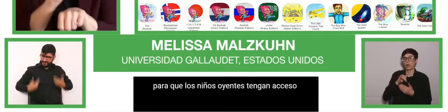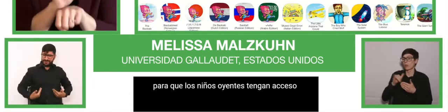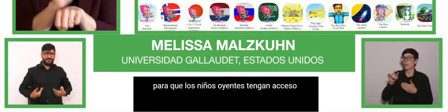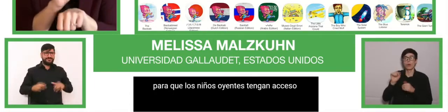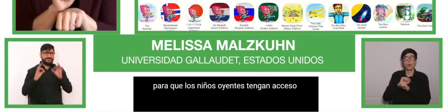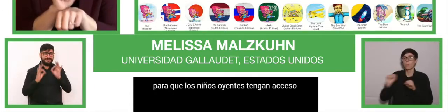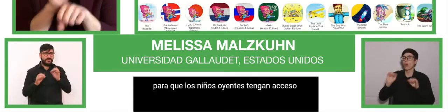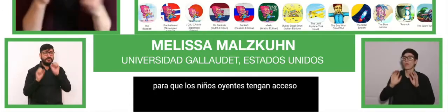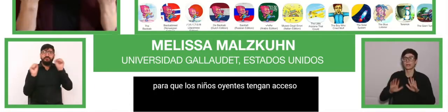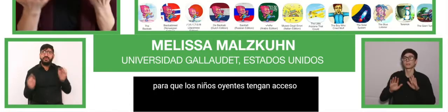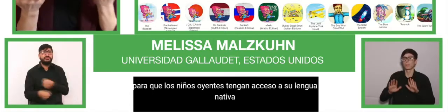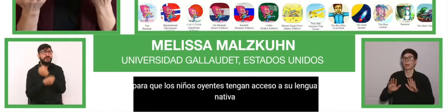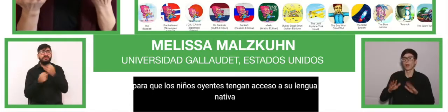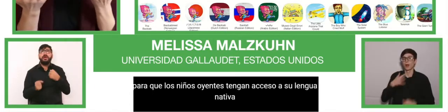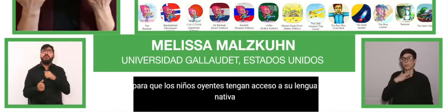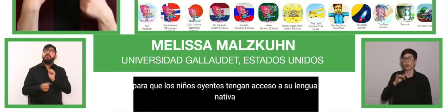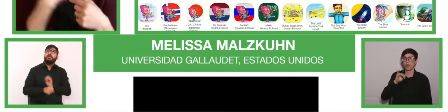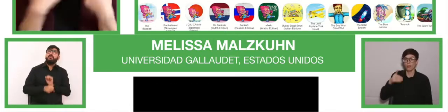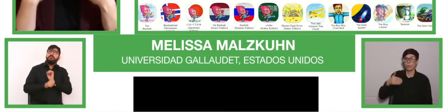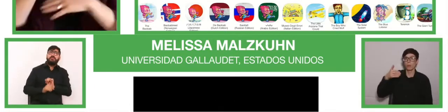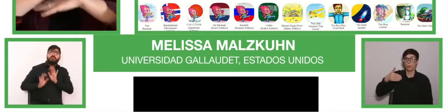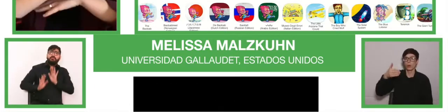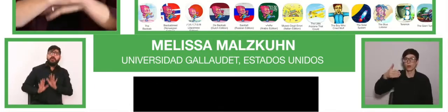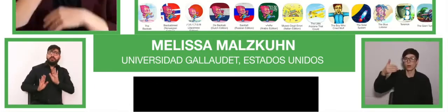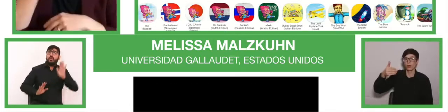into adulthood.